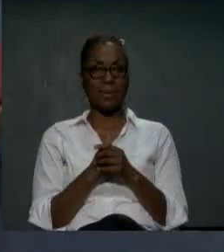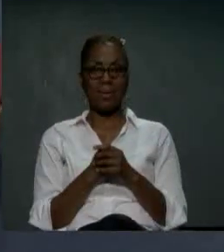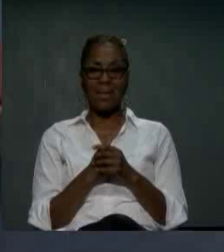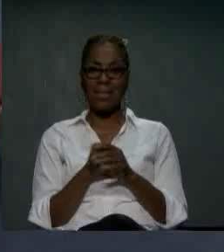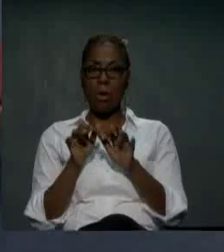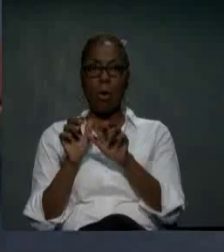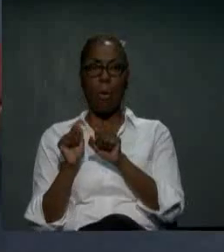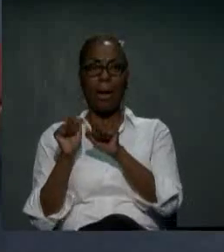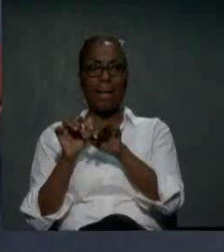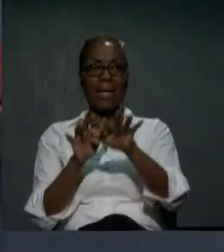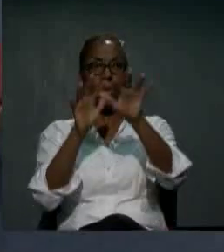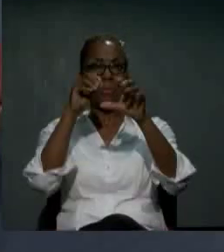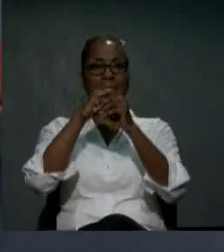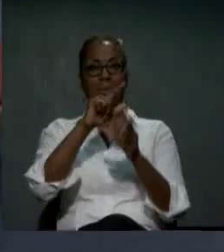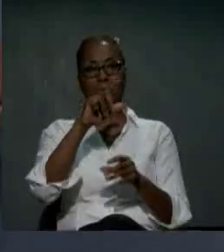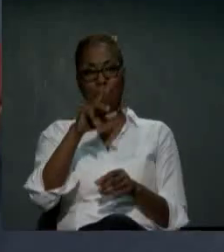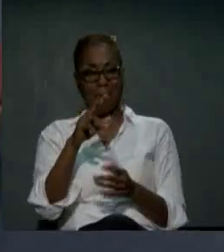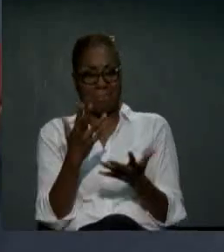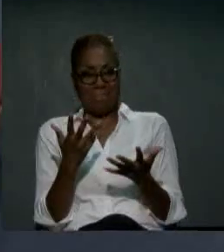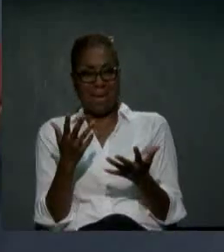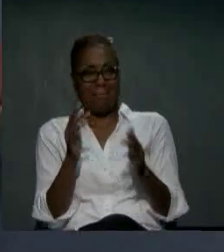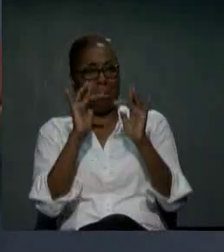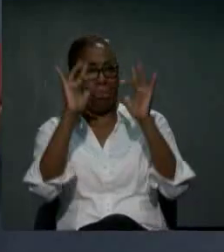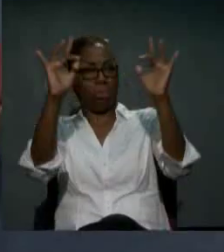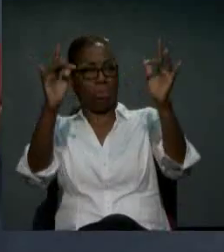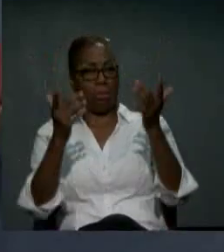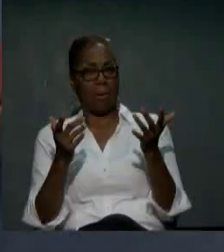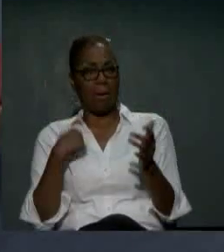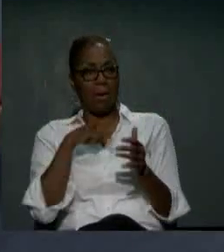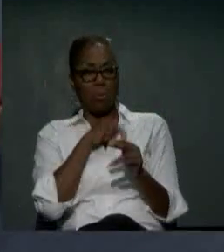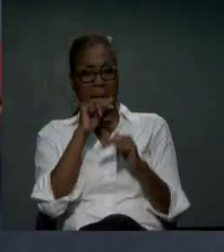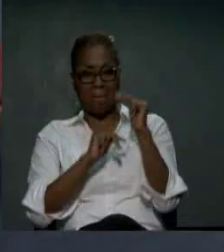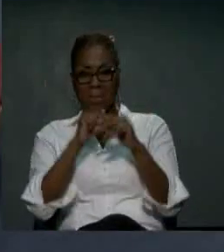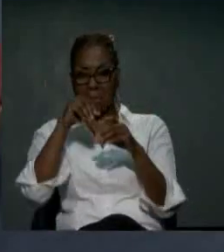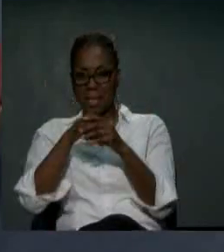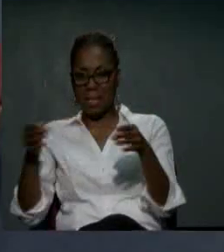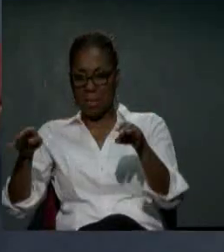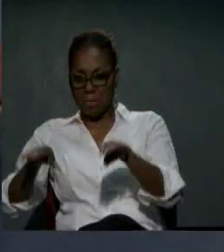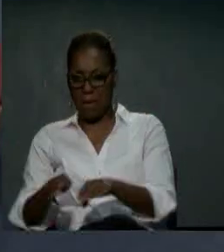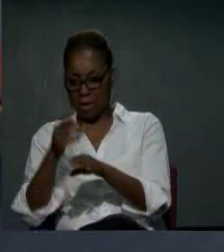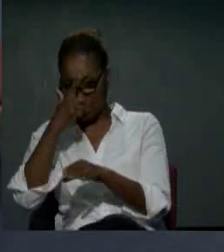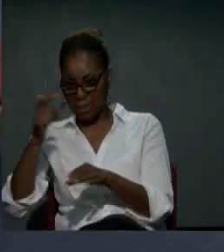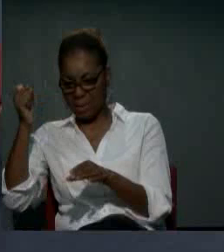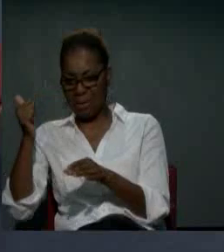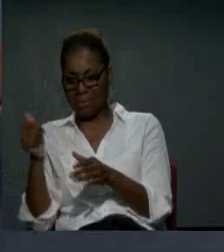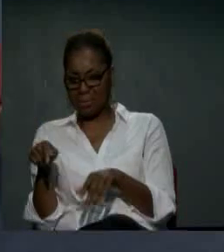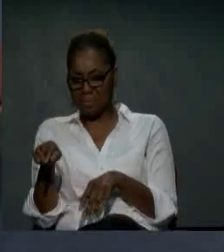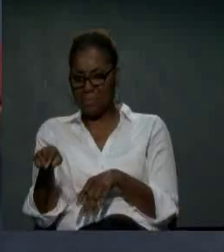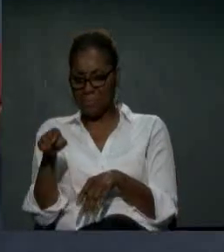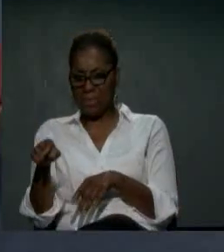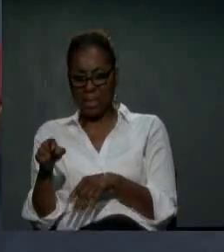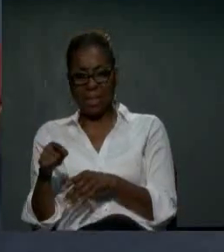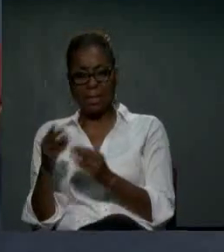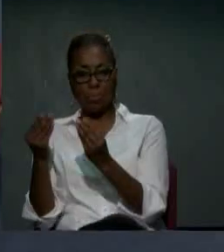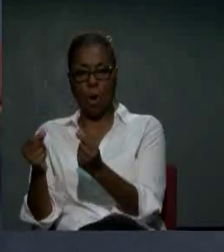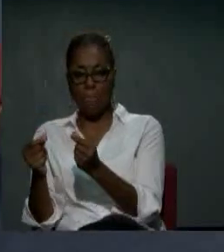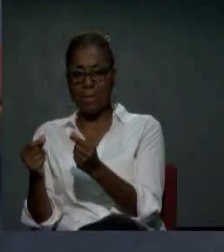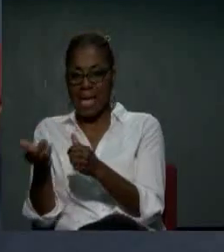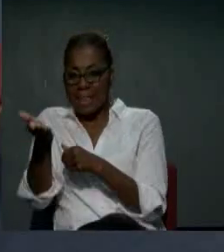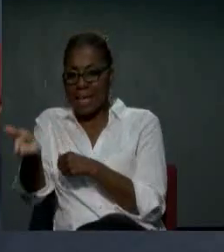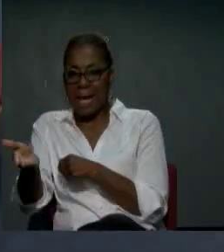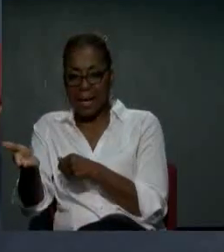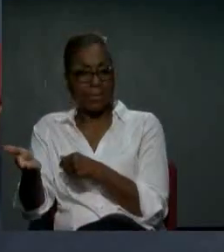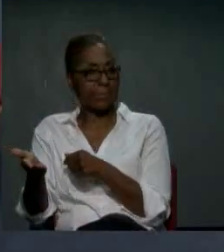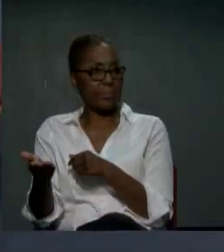of hills in Little Rock that don't have things on them, and we're building down in the valleys just because it's property that's available to